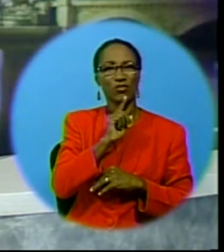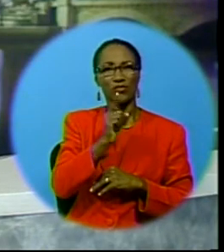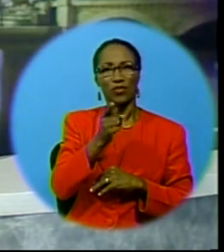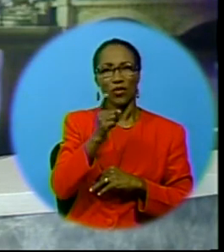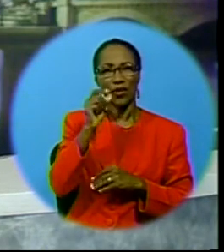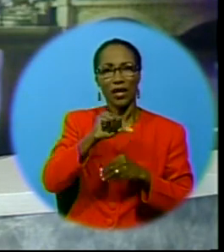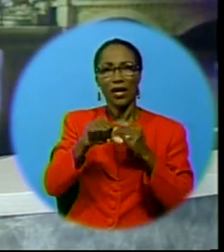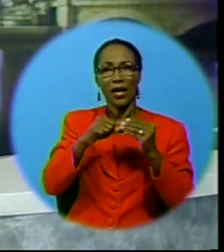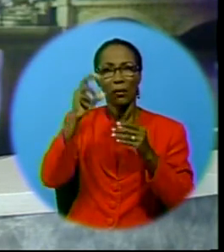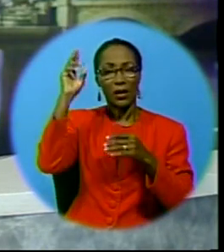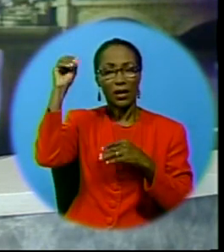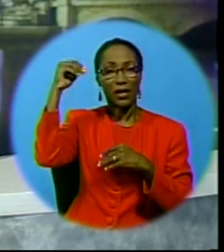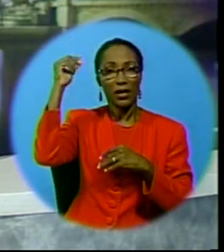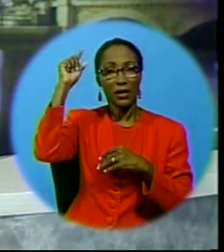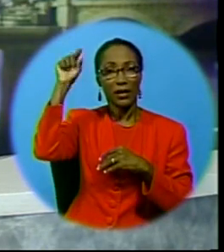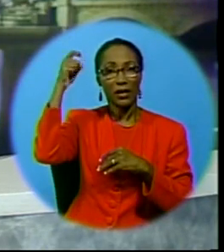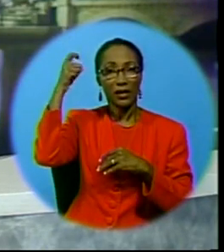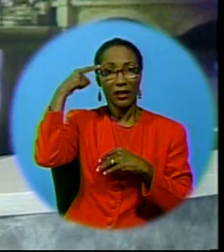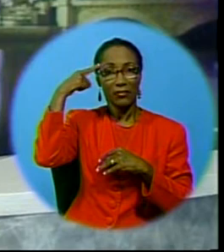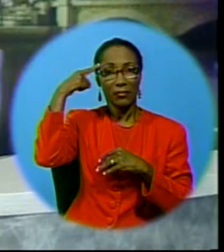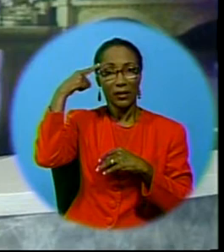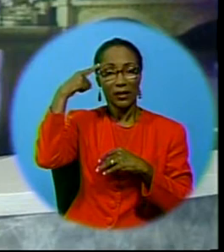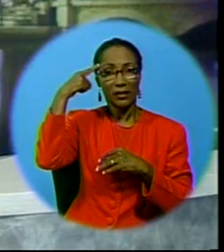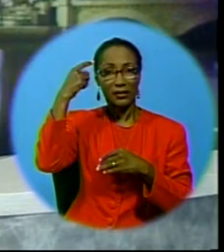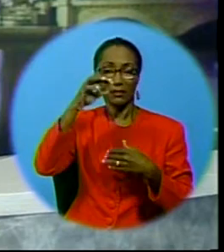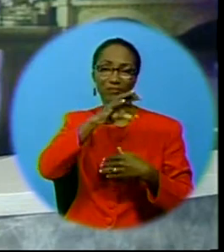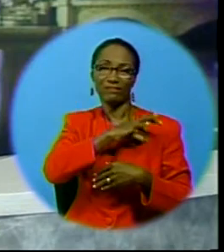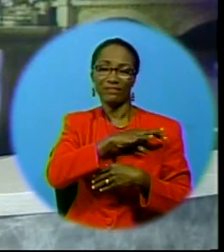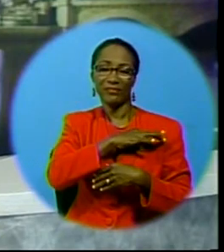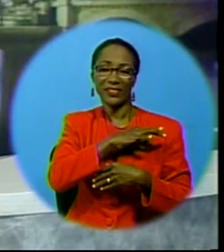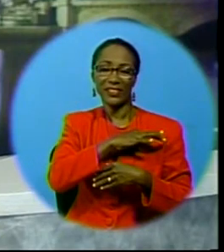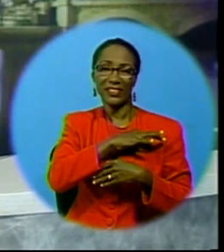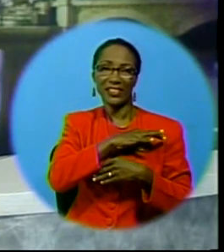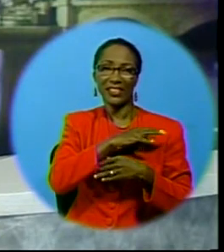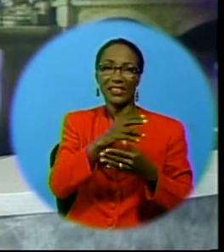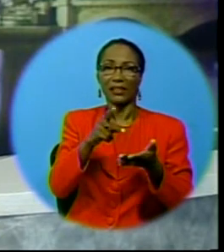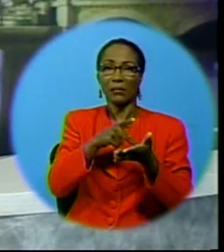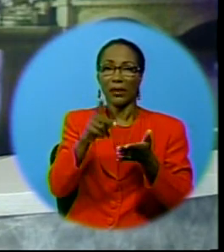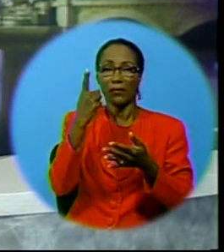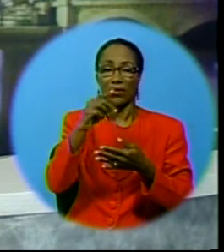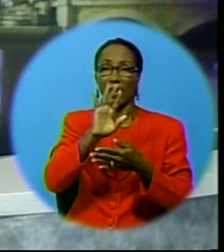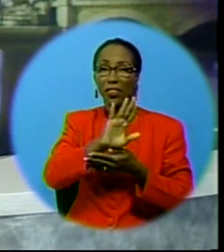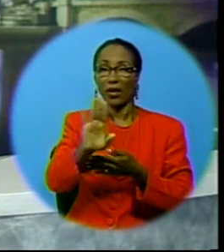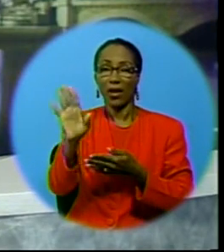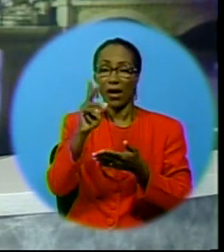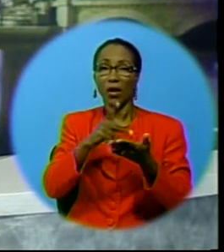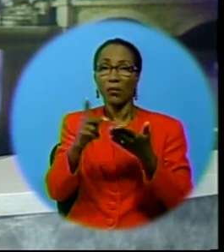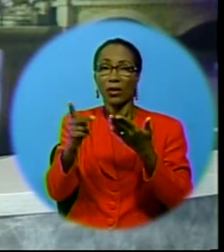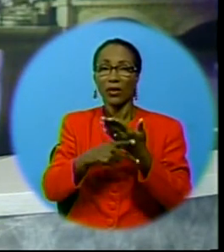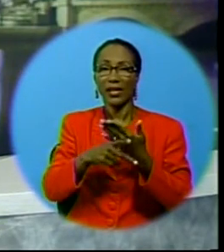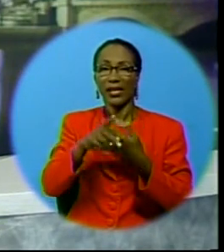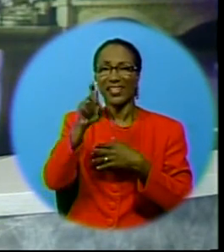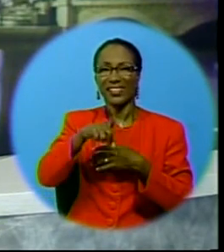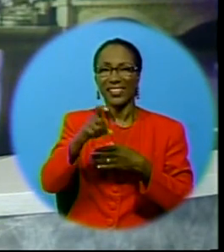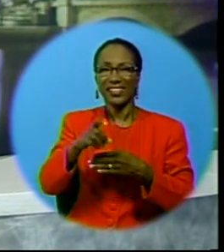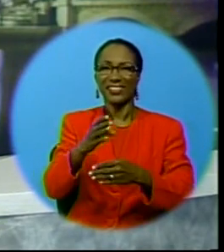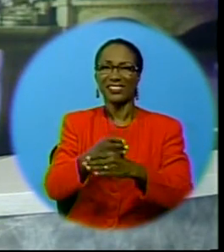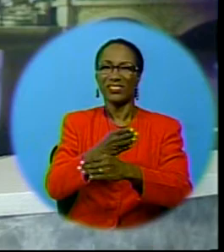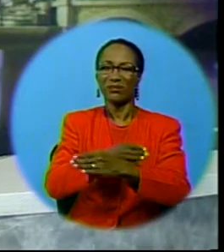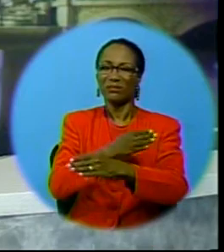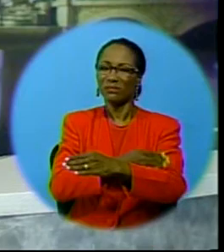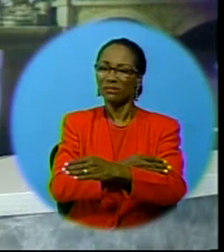finance its programs and is advising the Democratic Labour Party to examine alternative ways of raising revenue, like